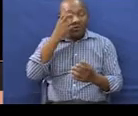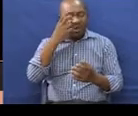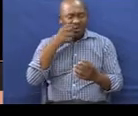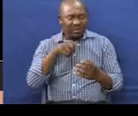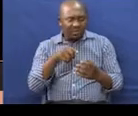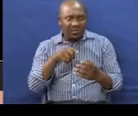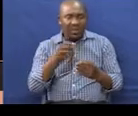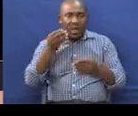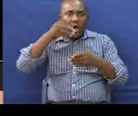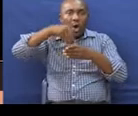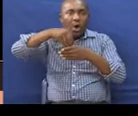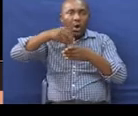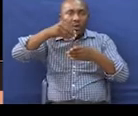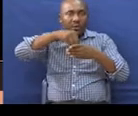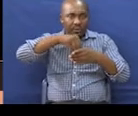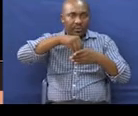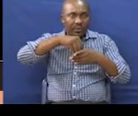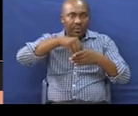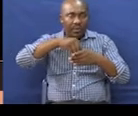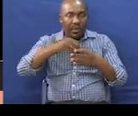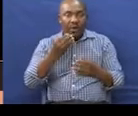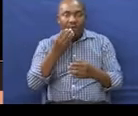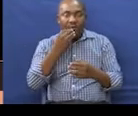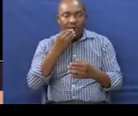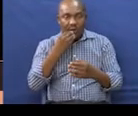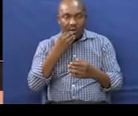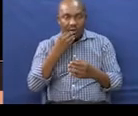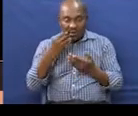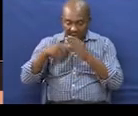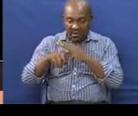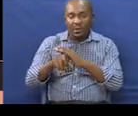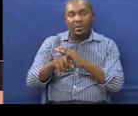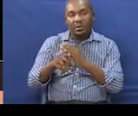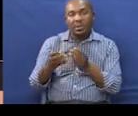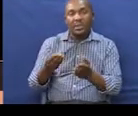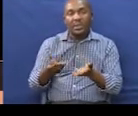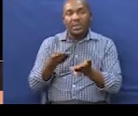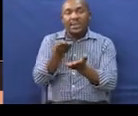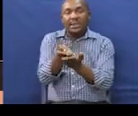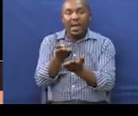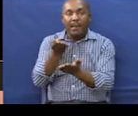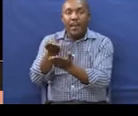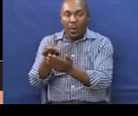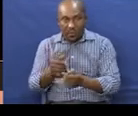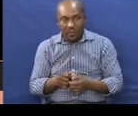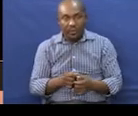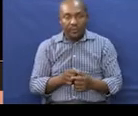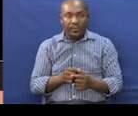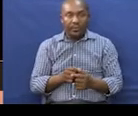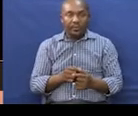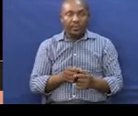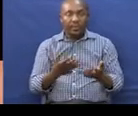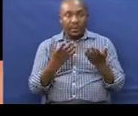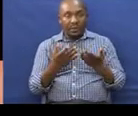what contents of food are found within a given food sample. Under food test, there